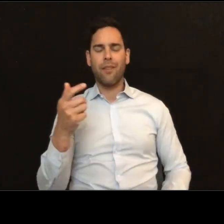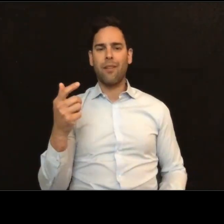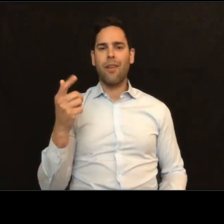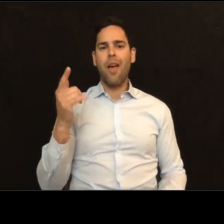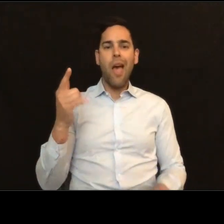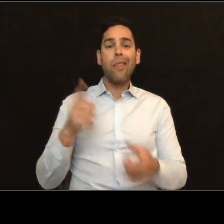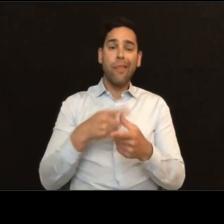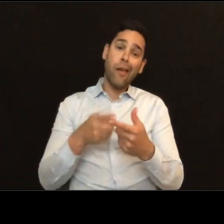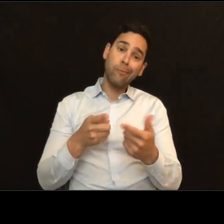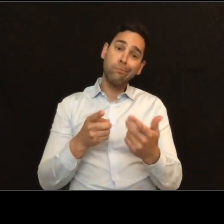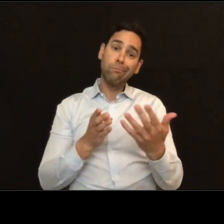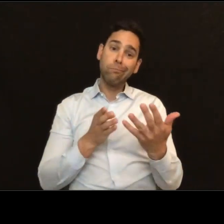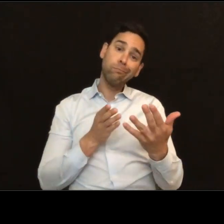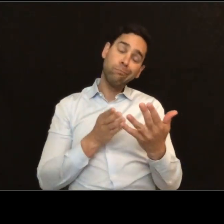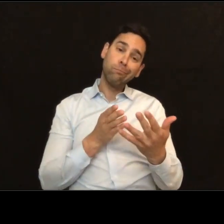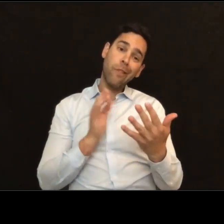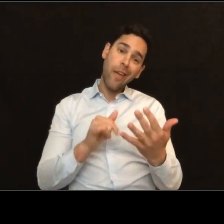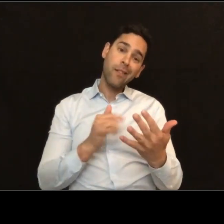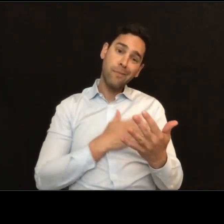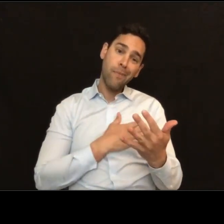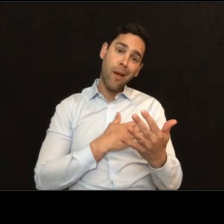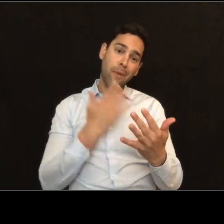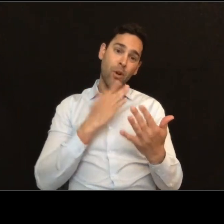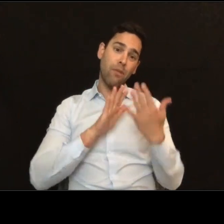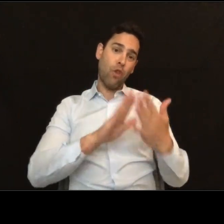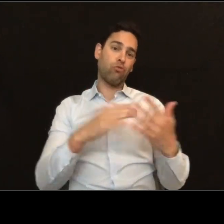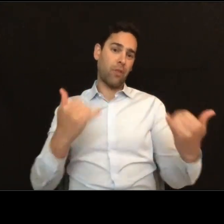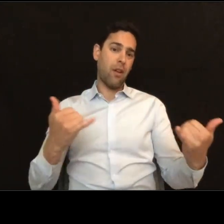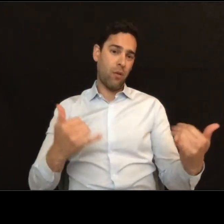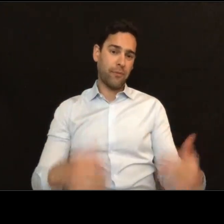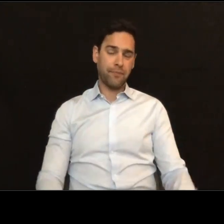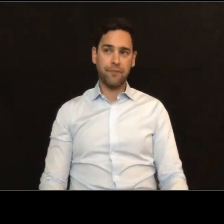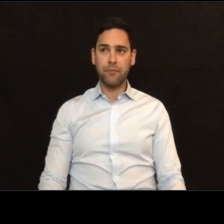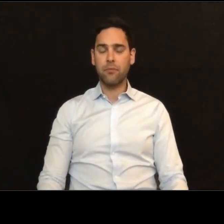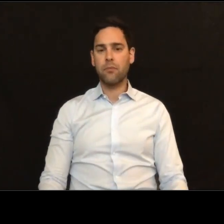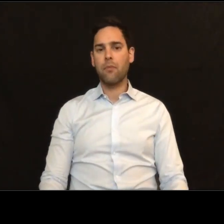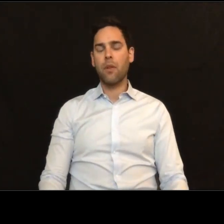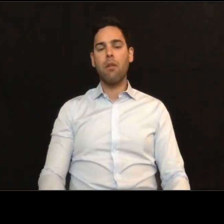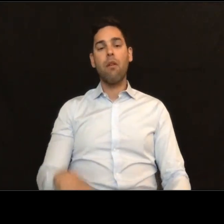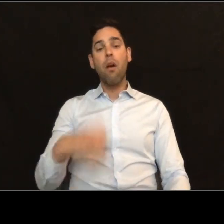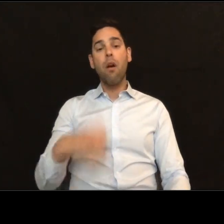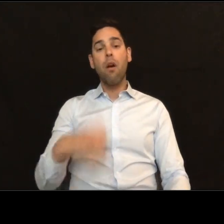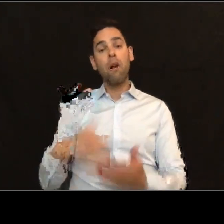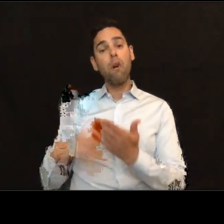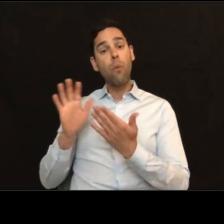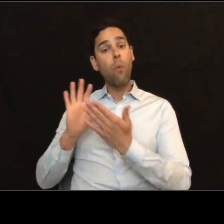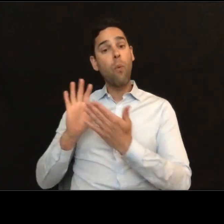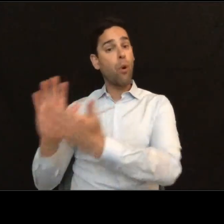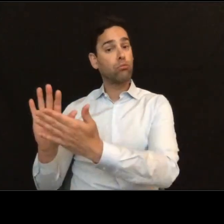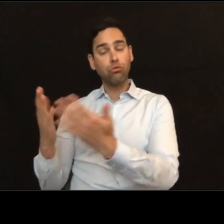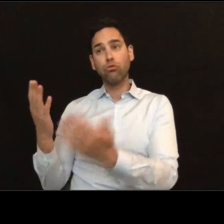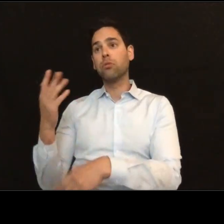ideal. The other way that sort of specific to instructors that you can do is that you can,